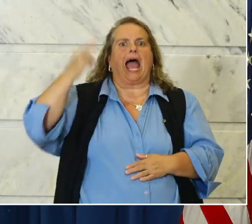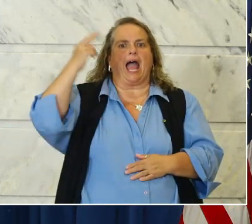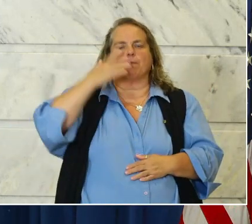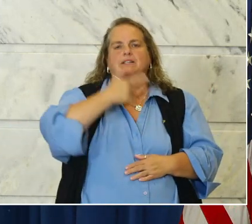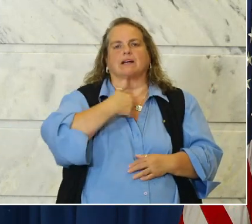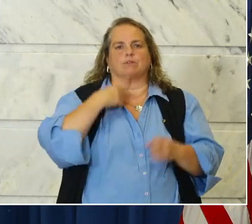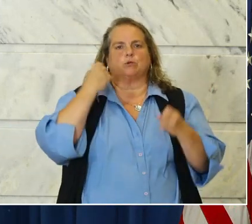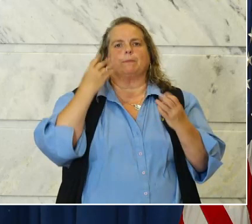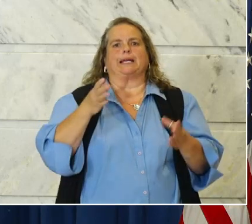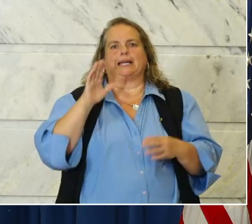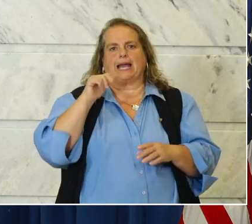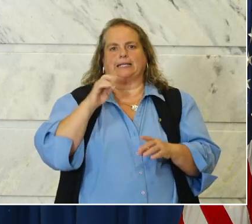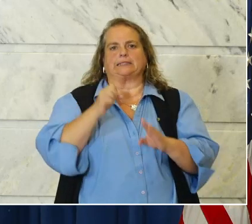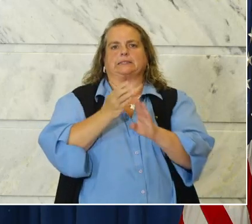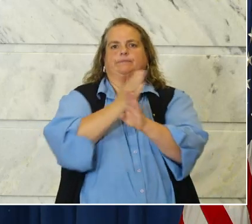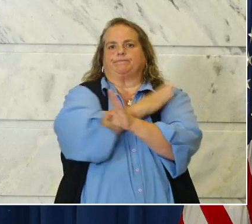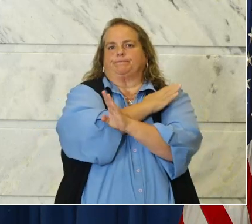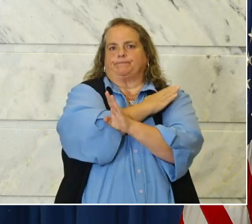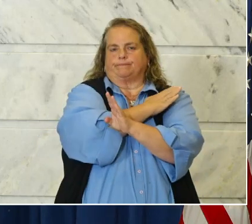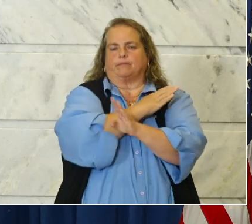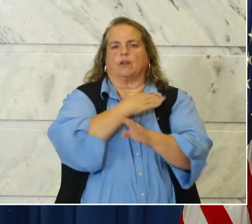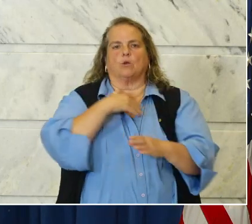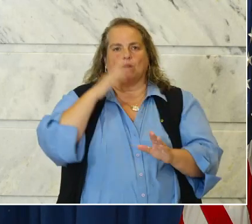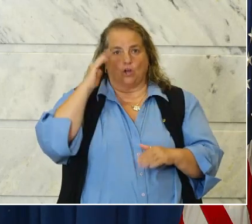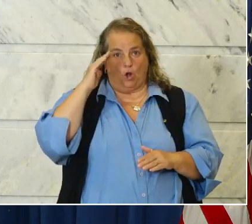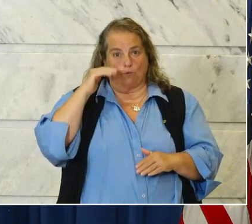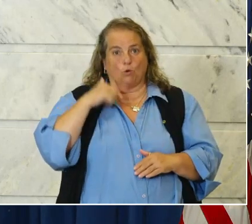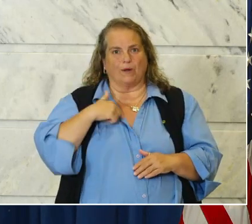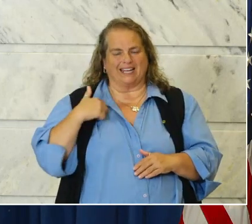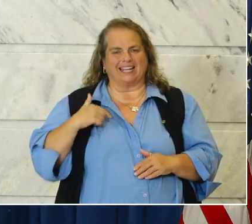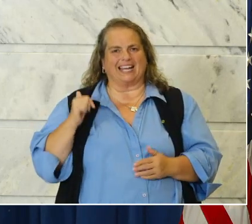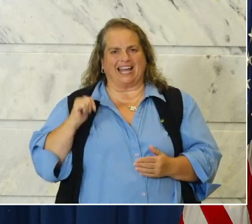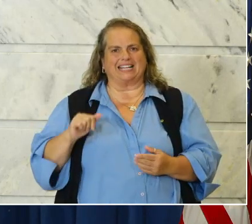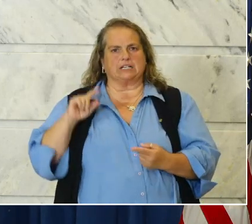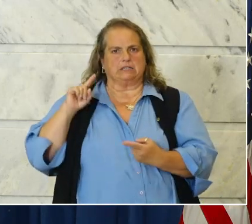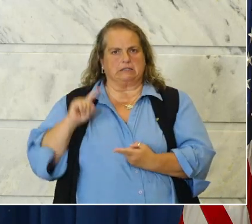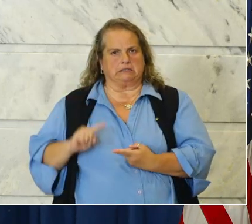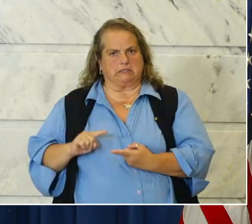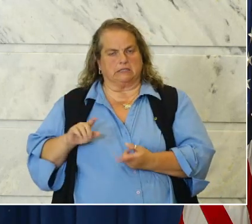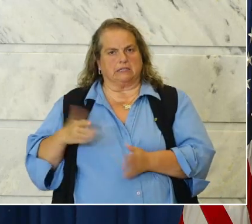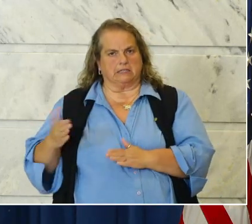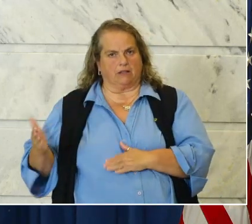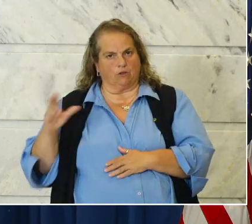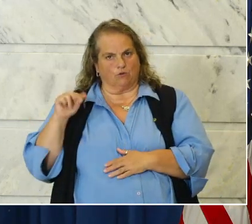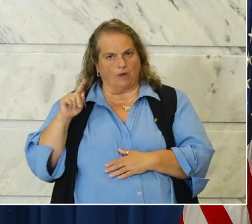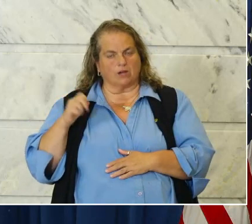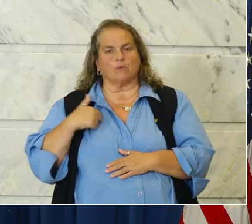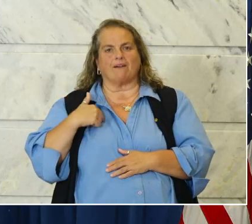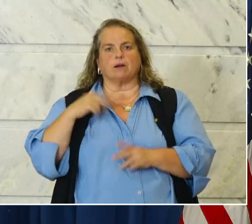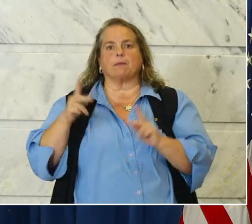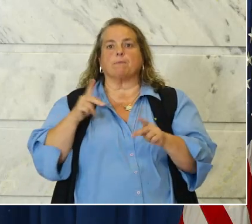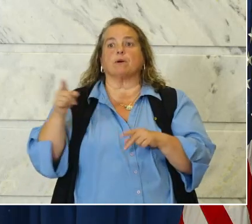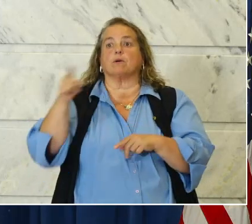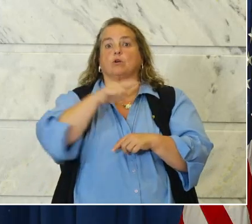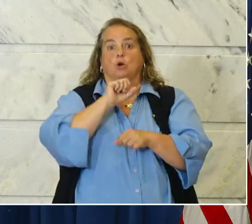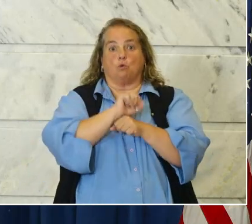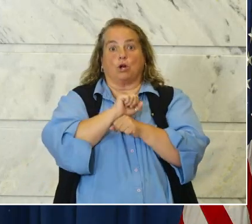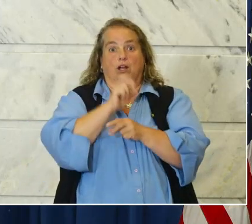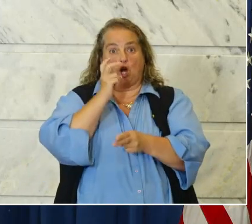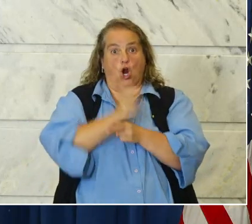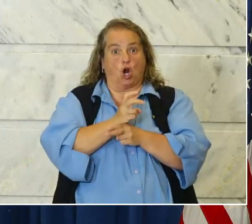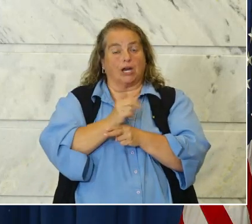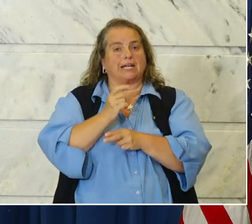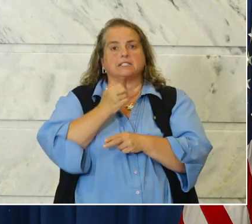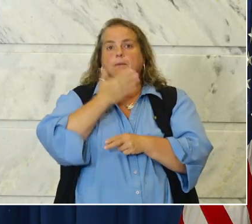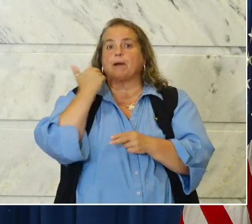cases. Now we hope that we can push the mortality rate down. We've got people out there working really hard. It's better here than it is